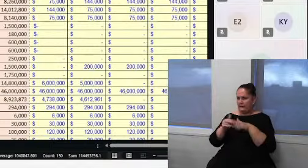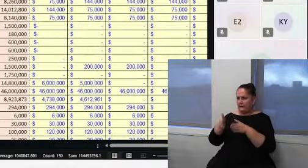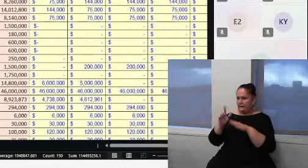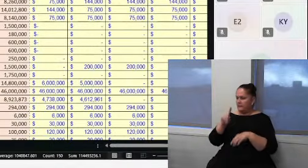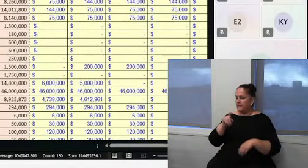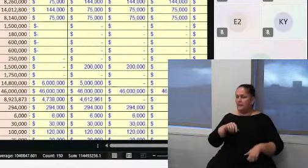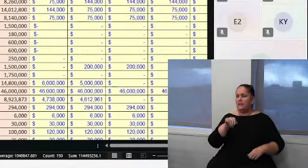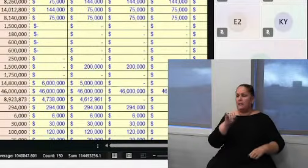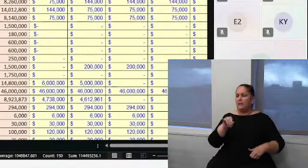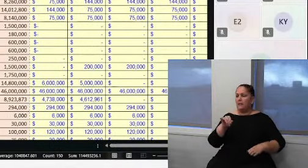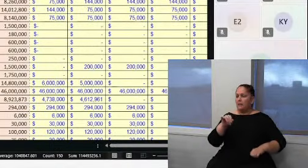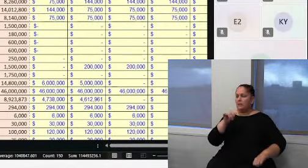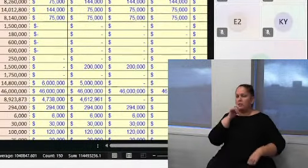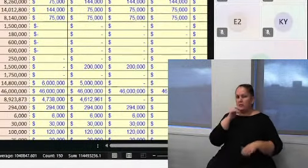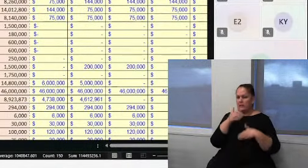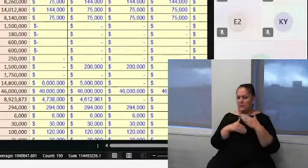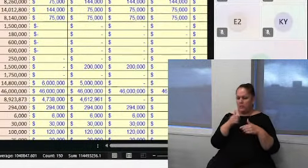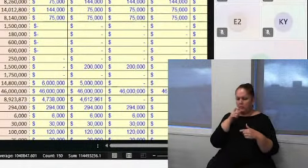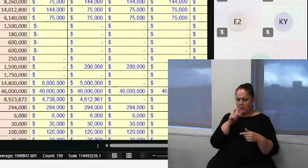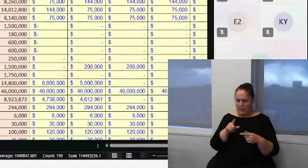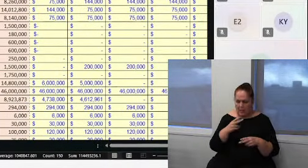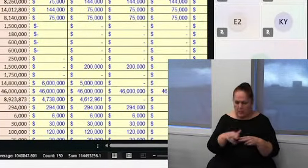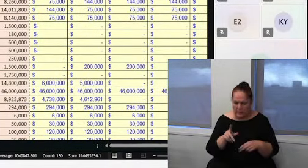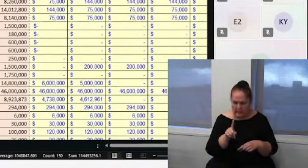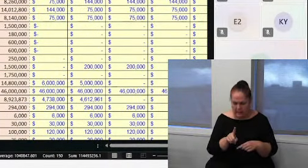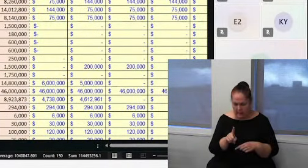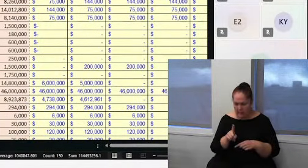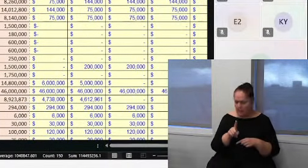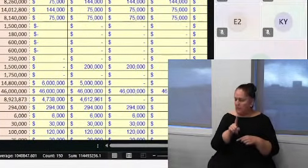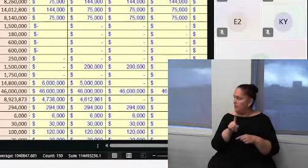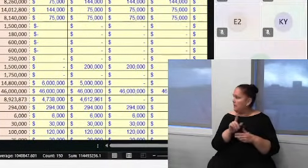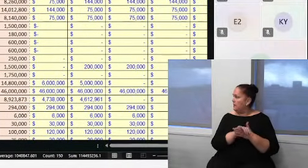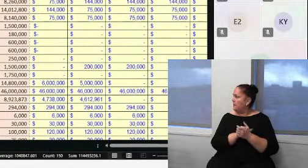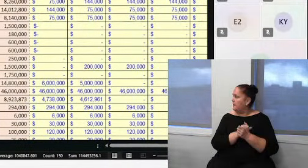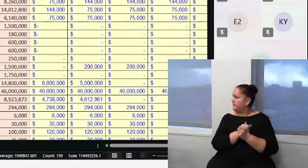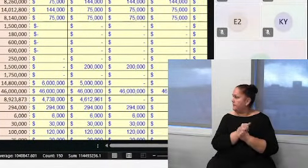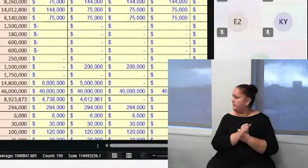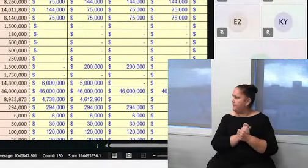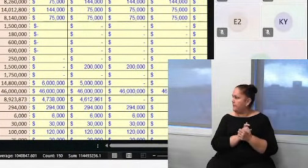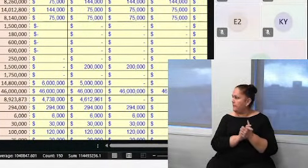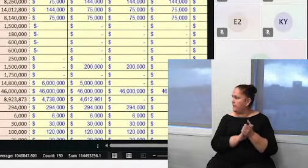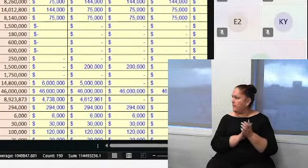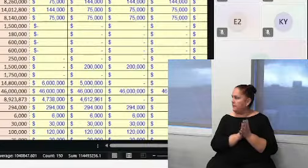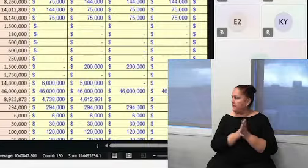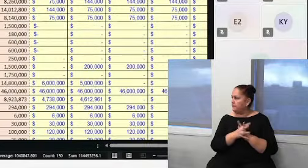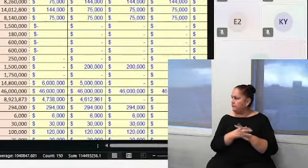center, that's other buildings? I'm just scanning through here quickly.